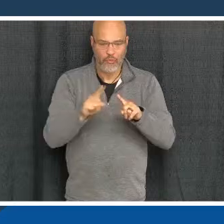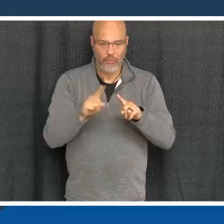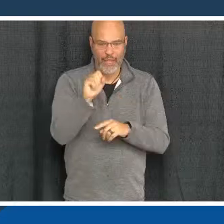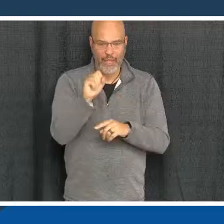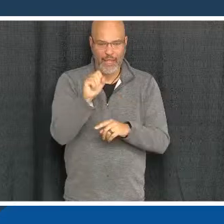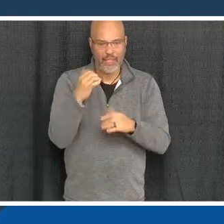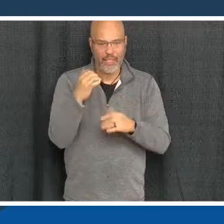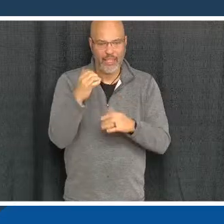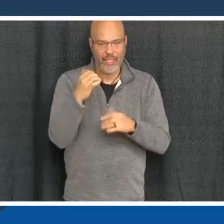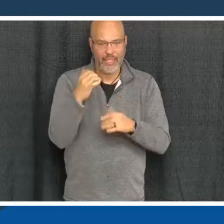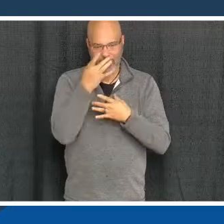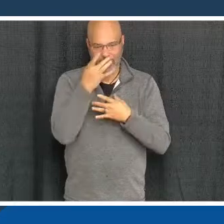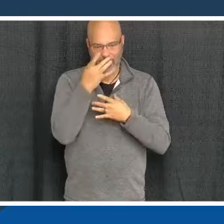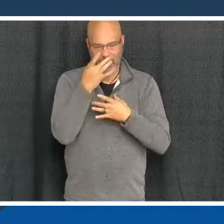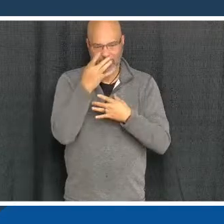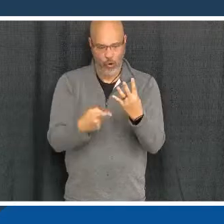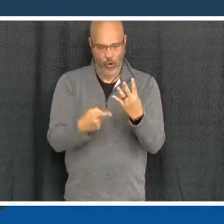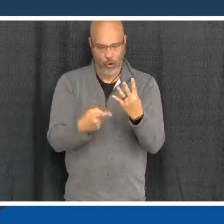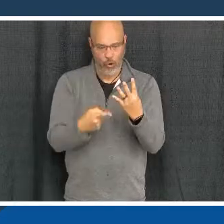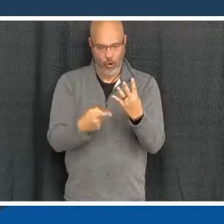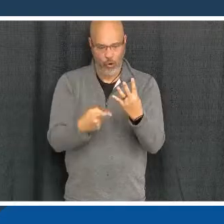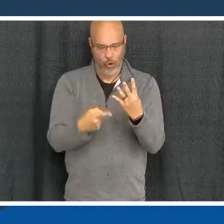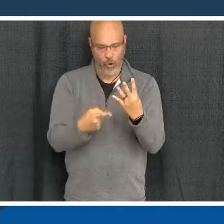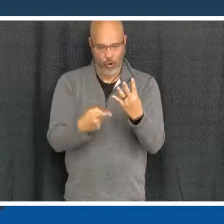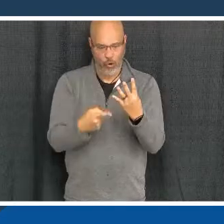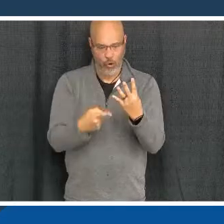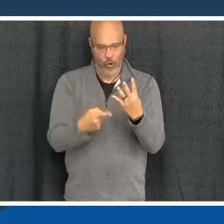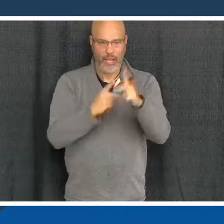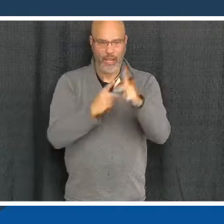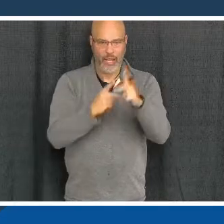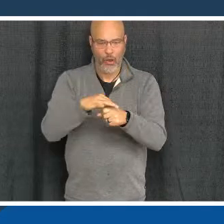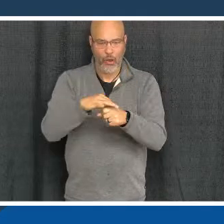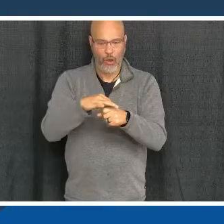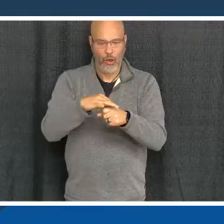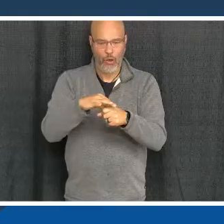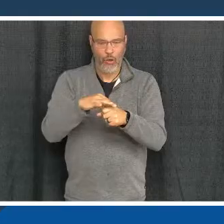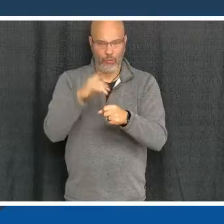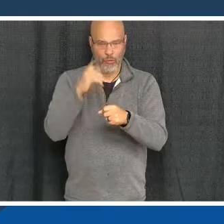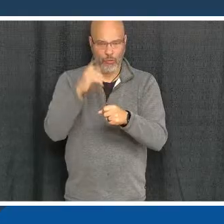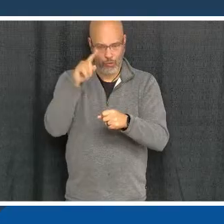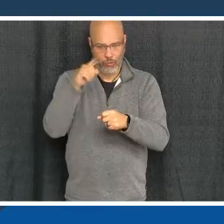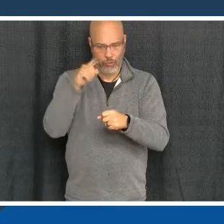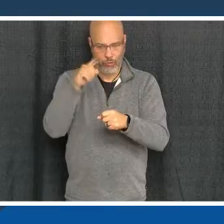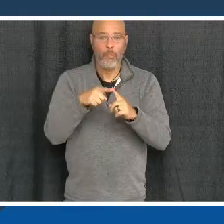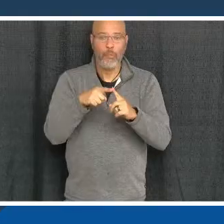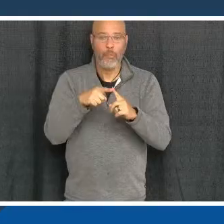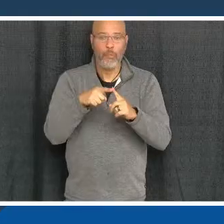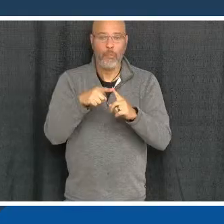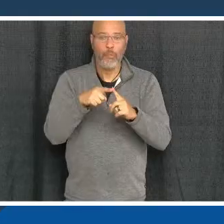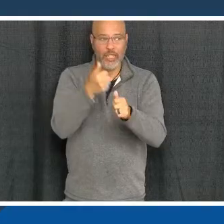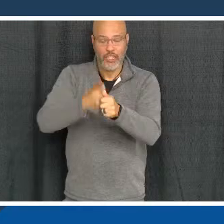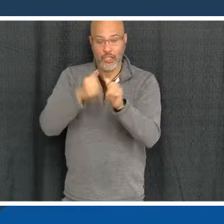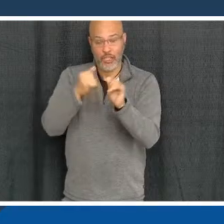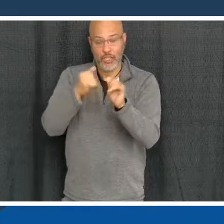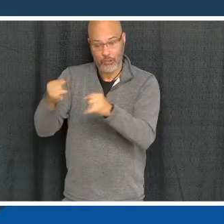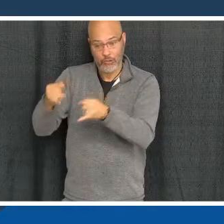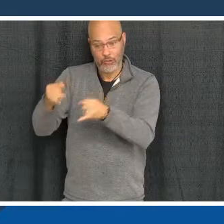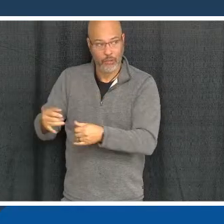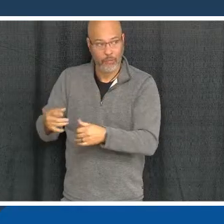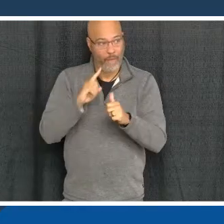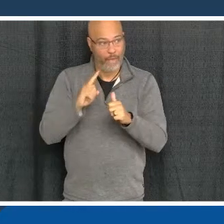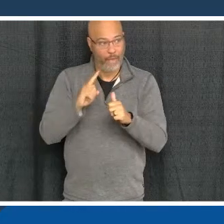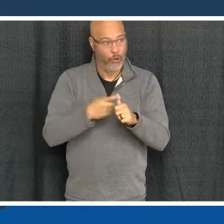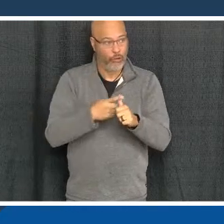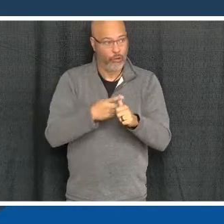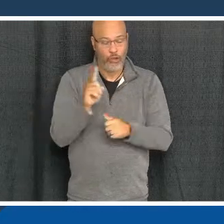Today's pretty interesting. We have 4 different types of votes before all of y'all, and we'll talk about them. The first is